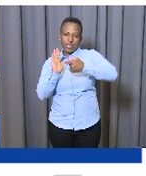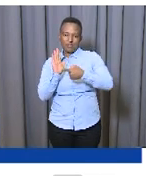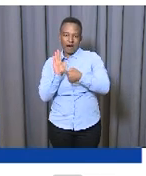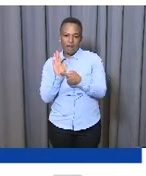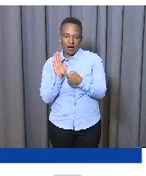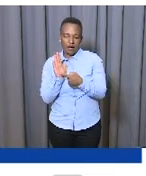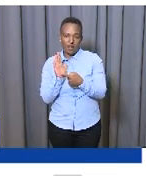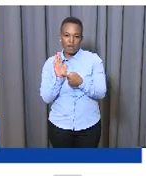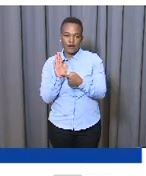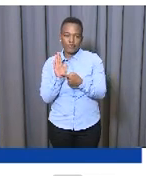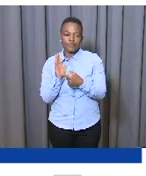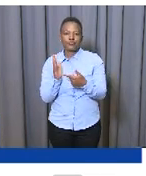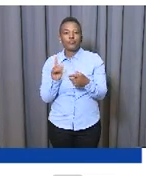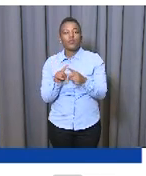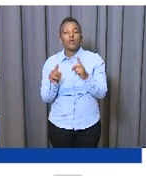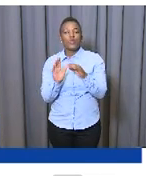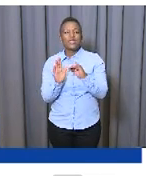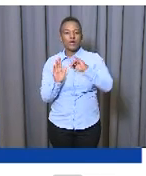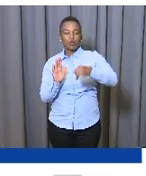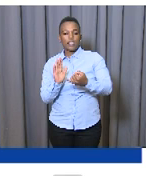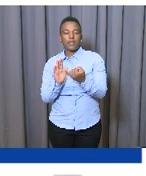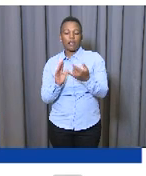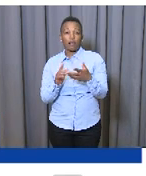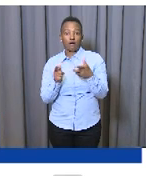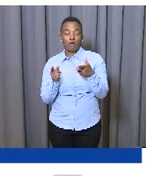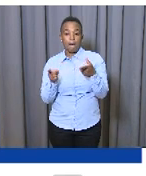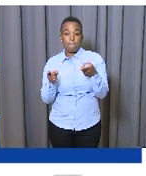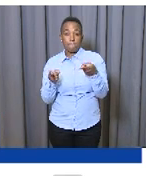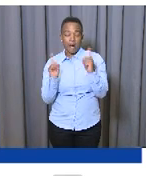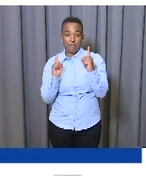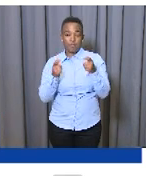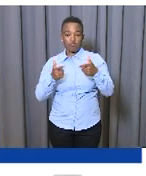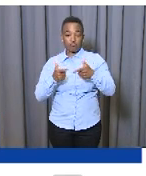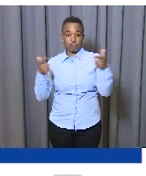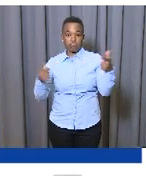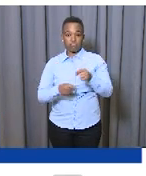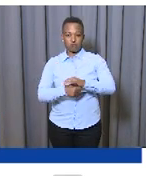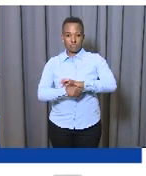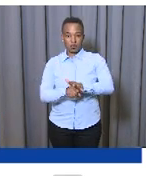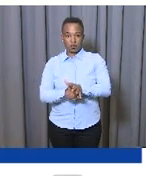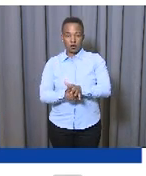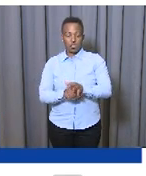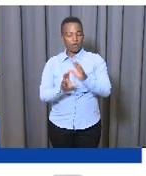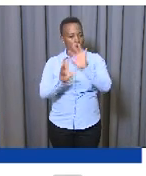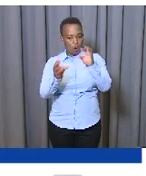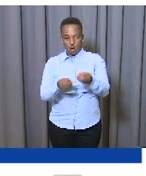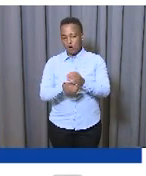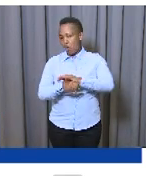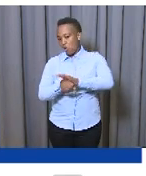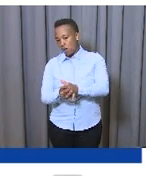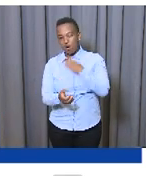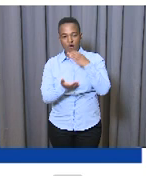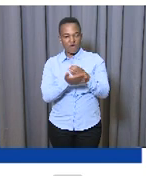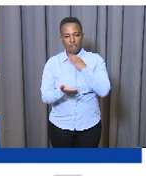say Johannesburg remains the epicenter, so here we are talking about all the cases, all the confirmed